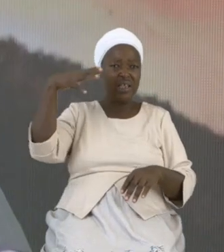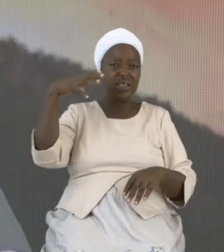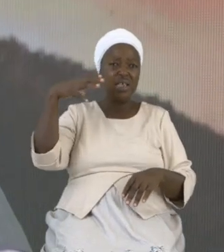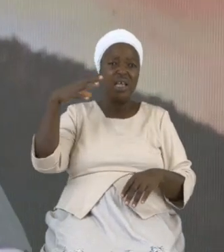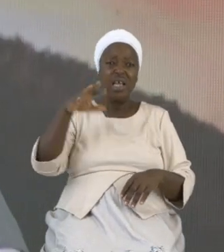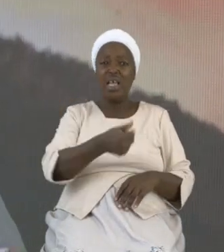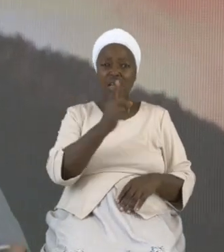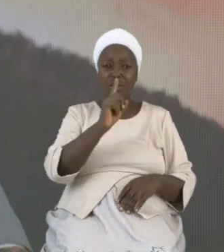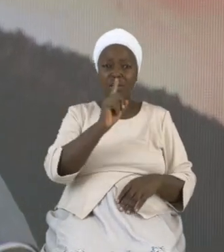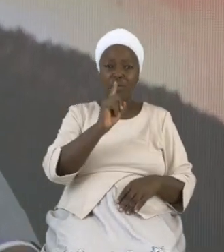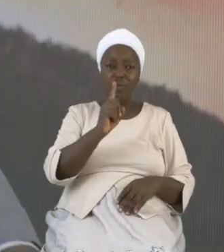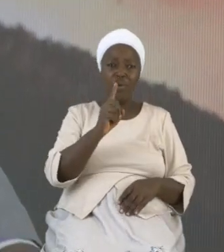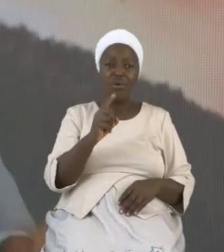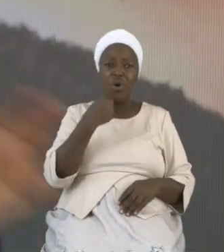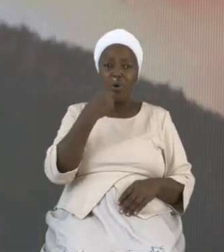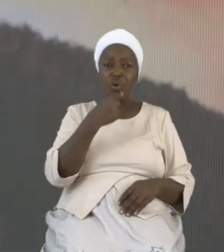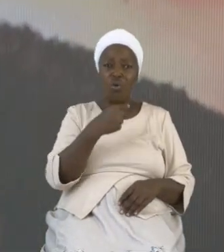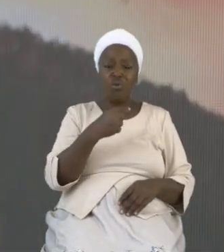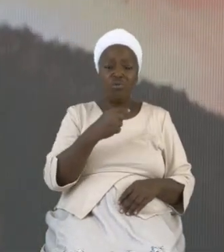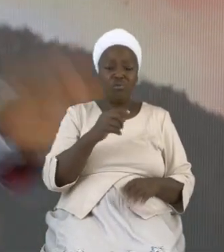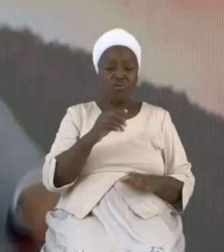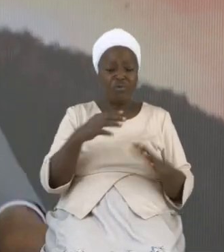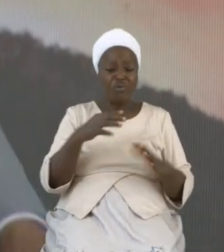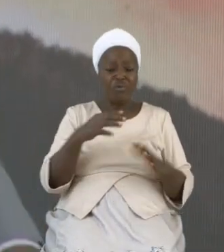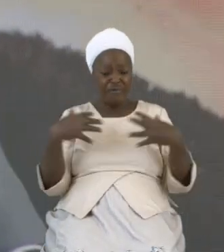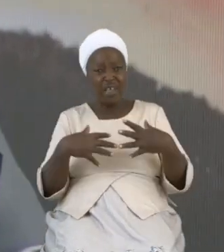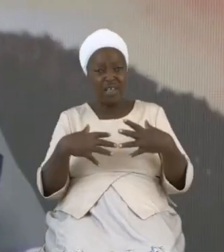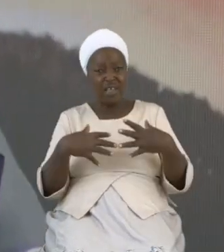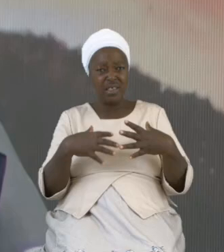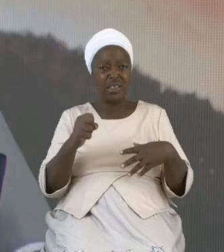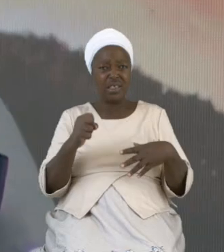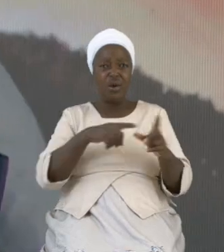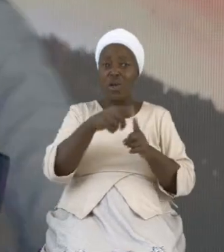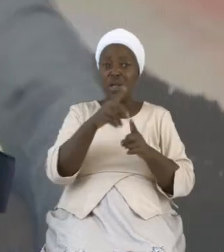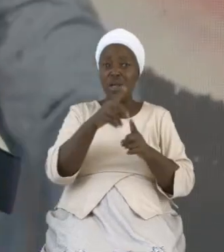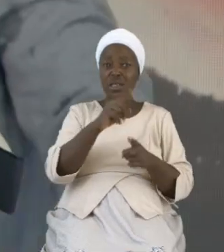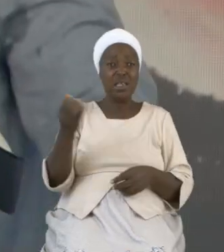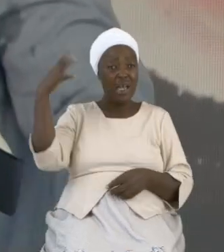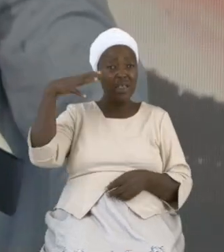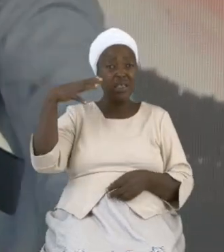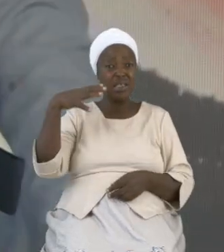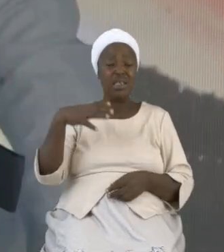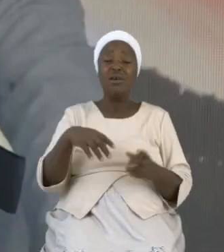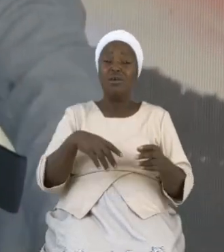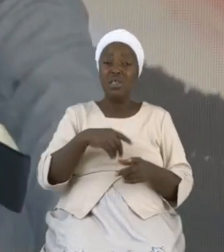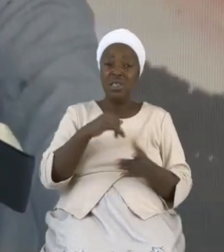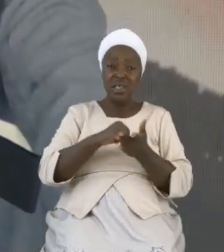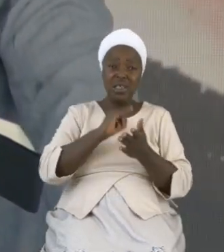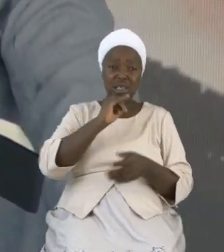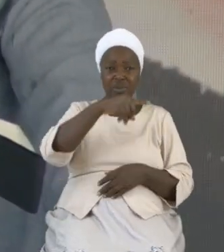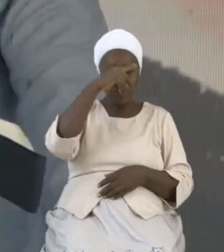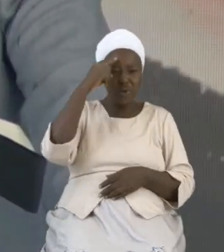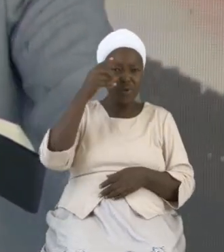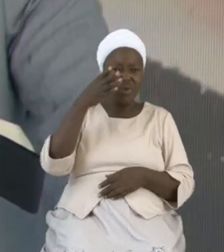anyone who trembles when the light comes on, is because there is something to